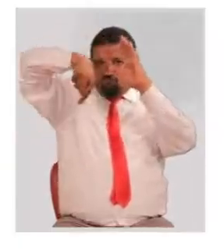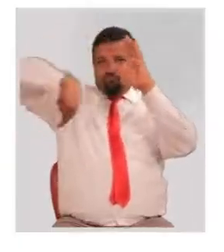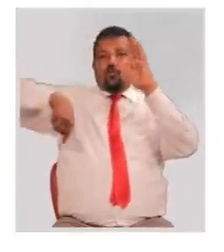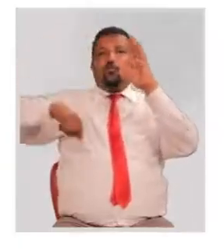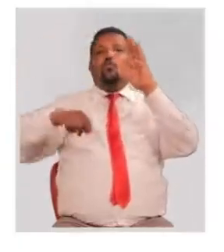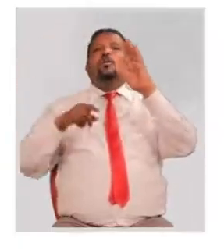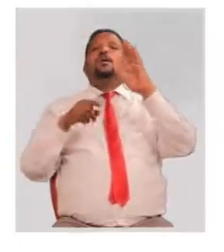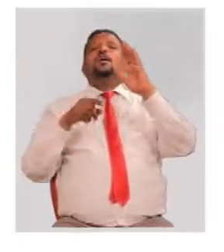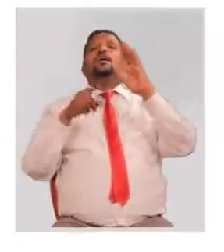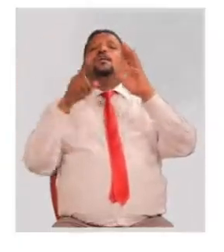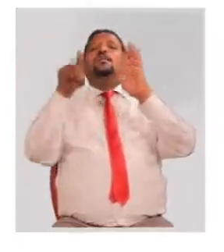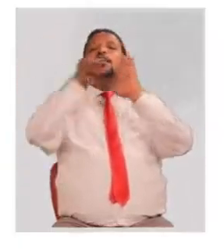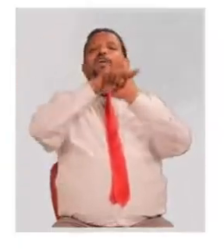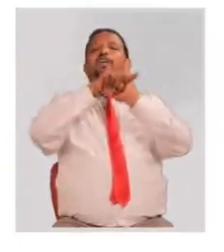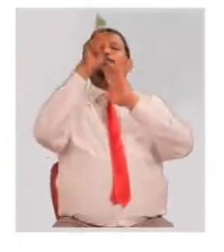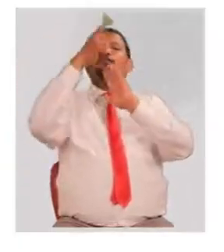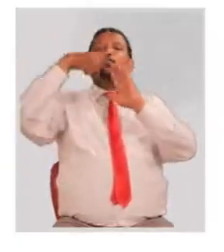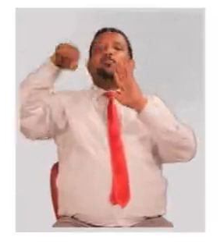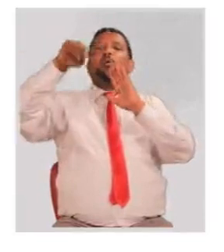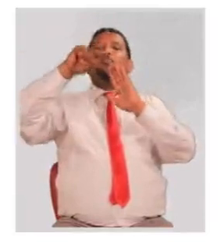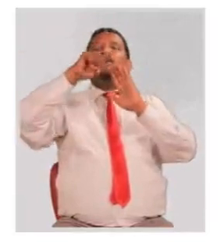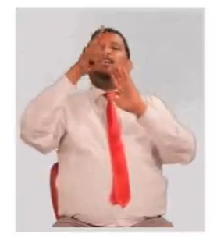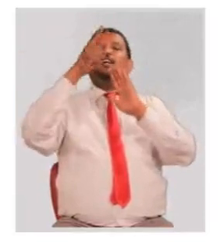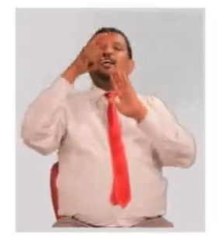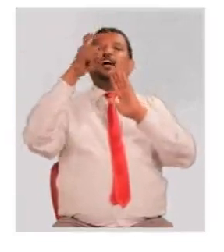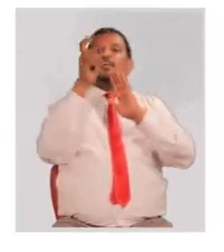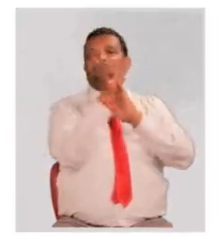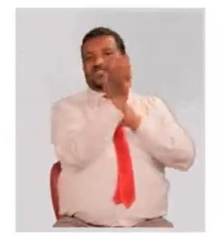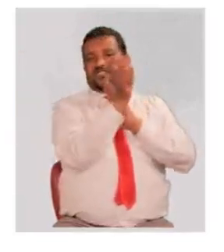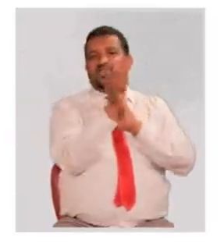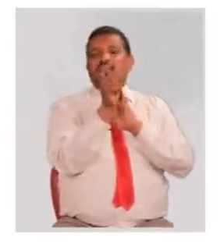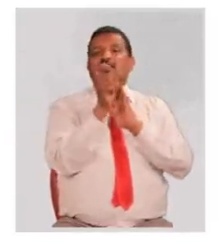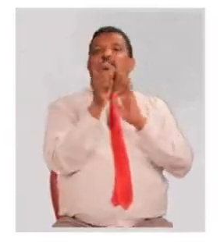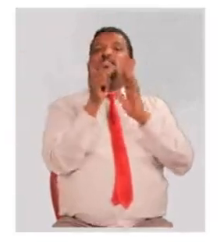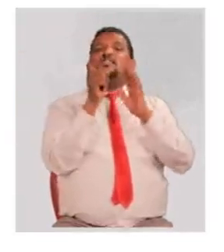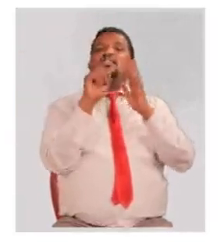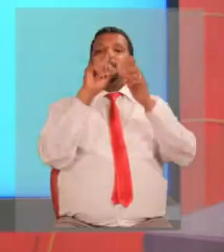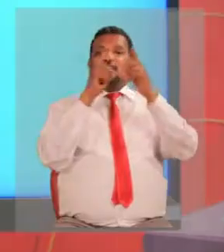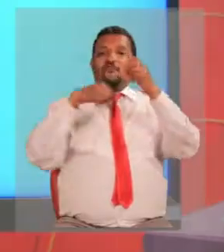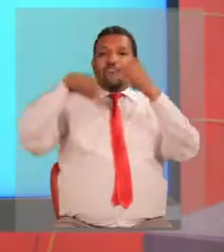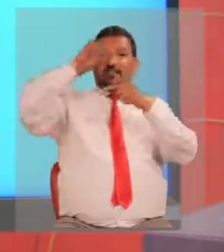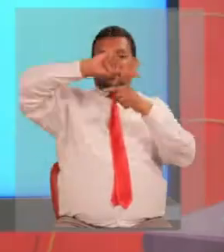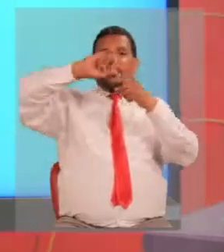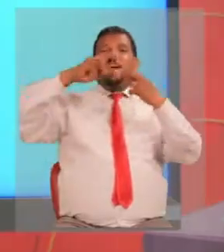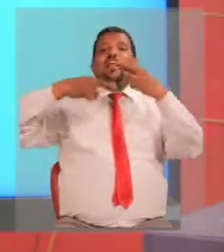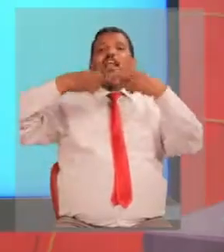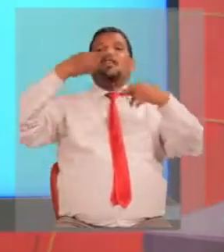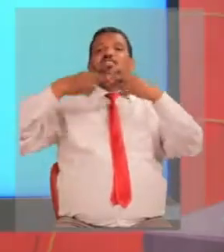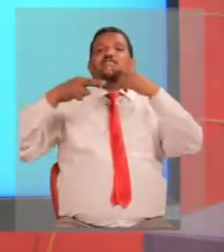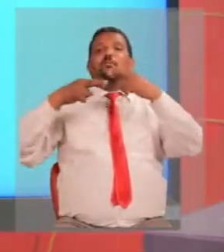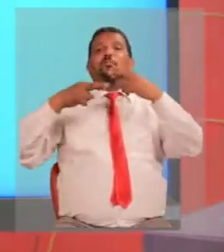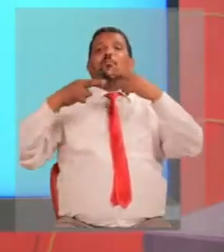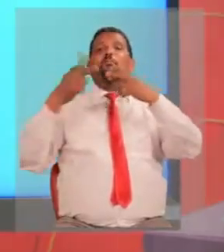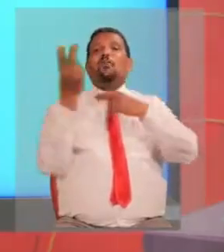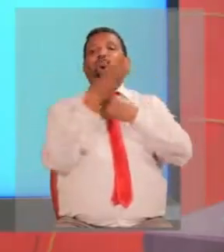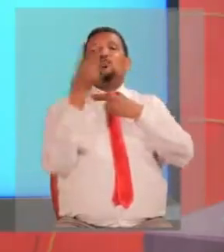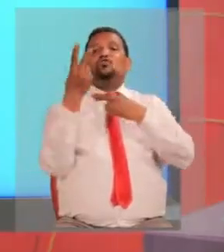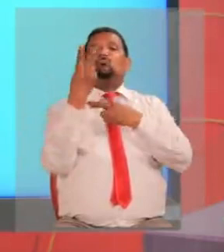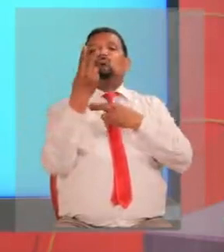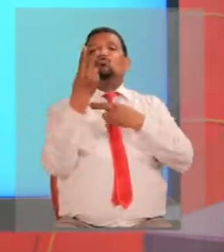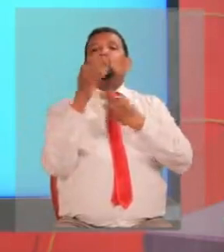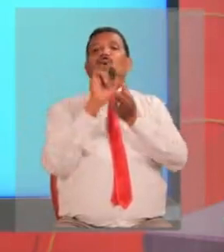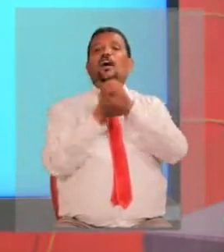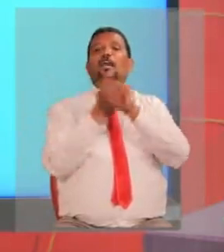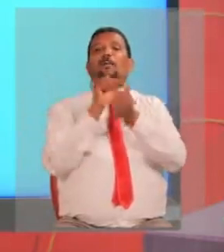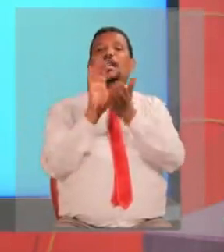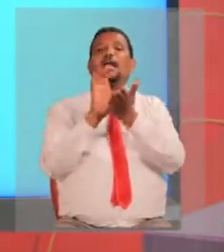or negatively sloped curves because there is an inverse relationship between the two variables capital and